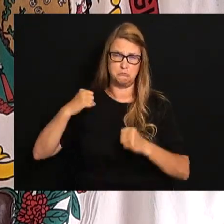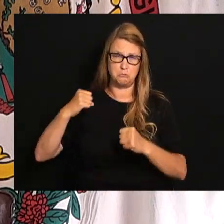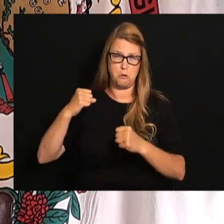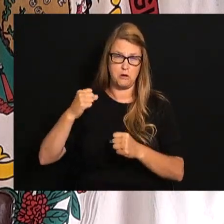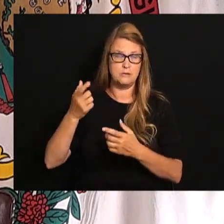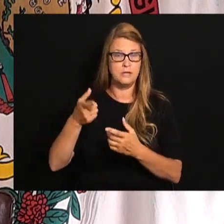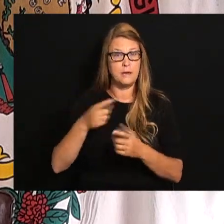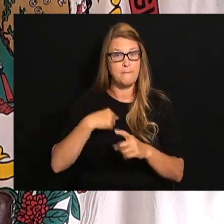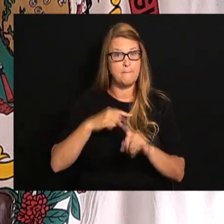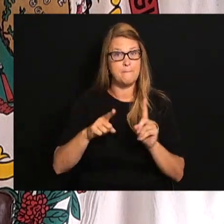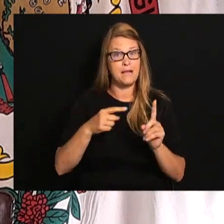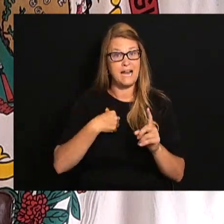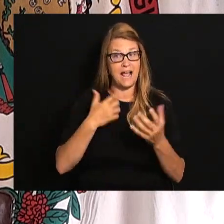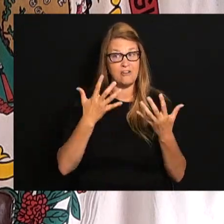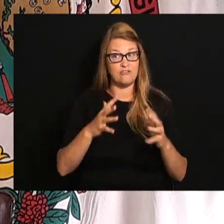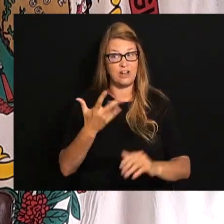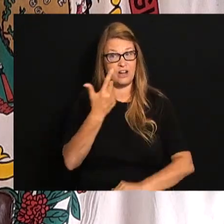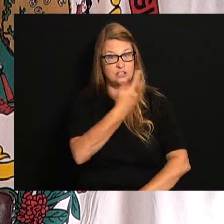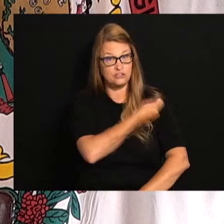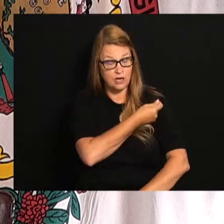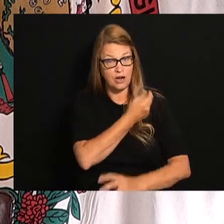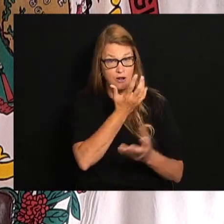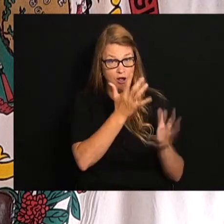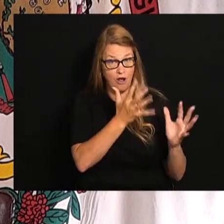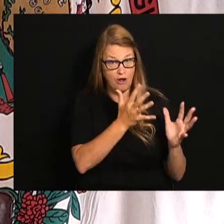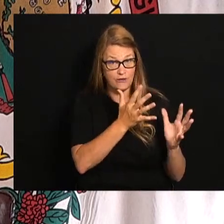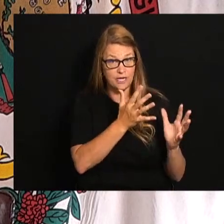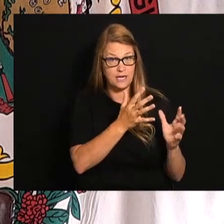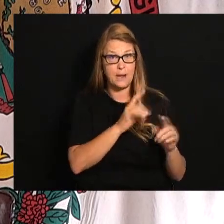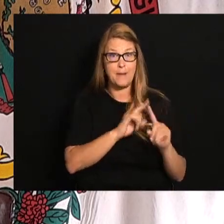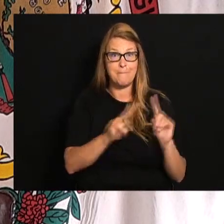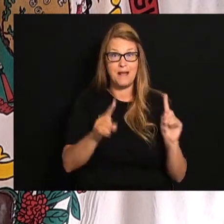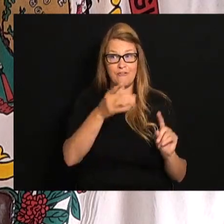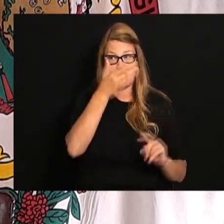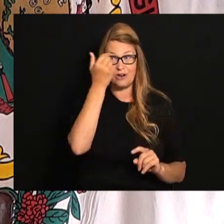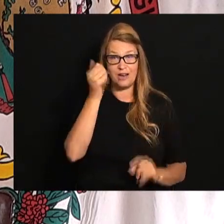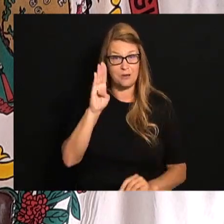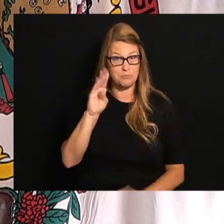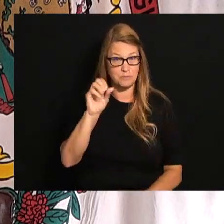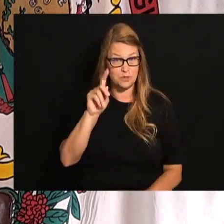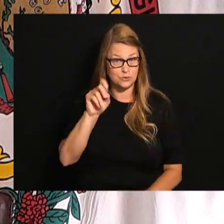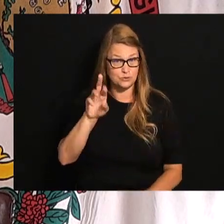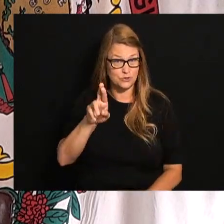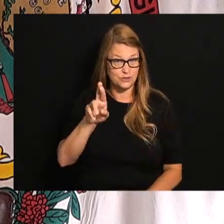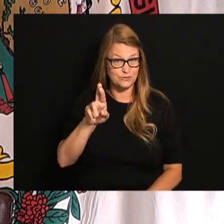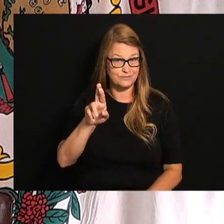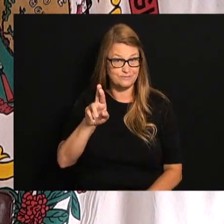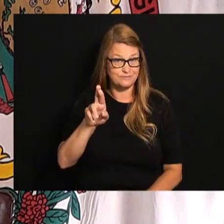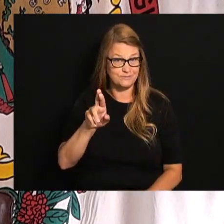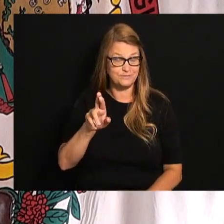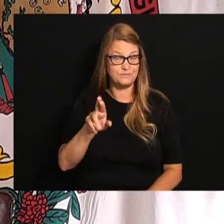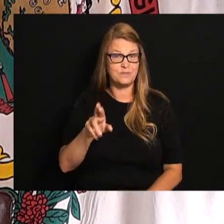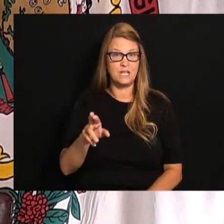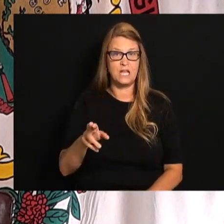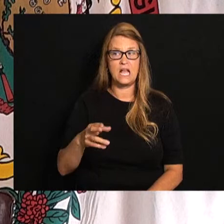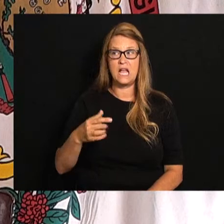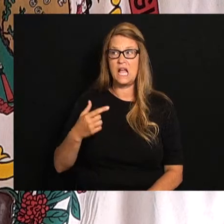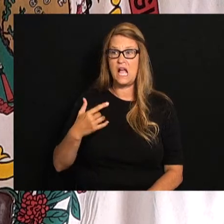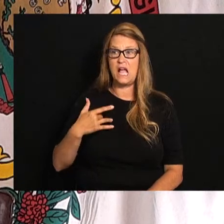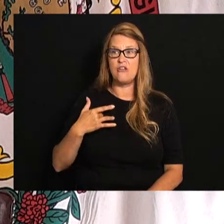had gotten my vaccines and everything, but I didn't get my booster shot. And I felt